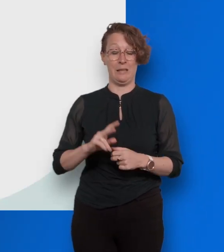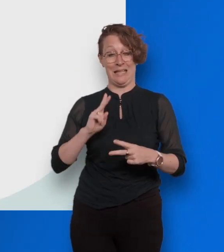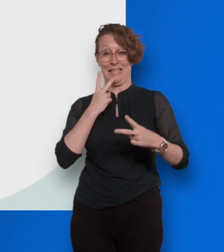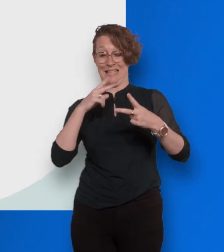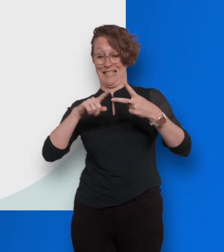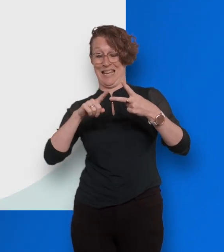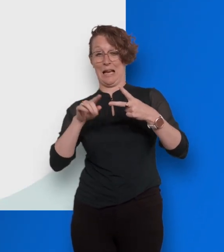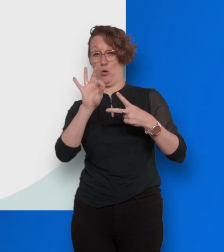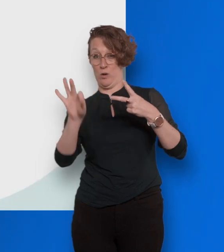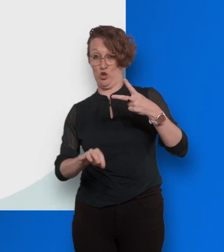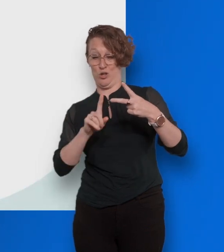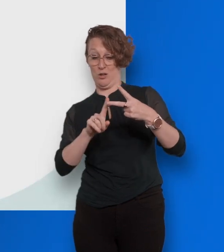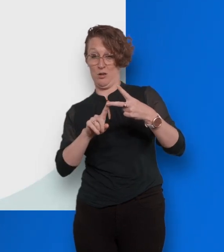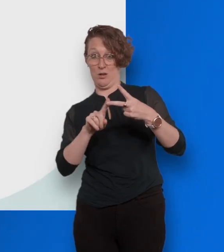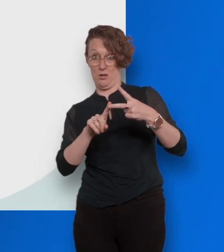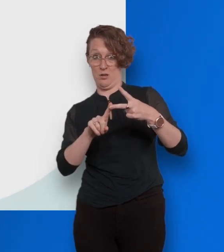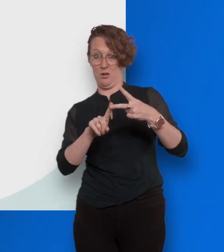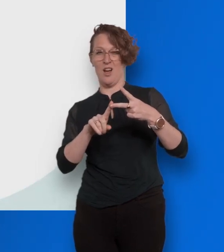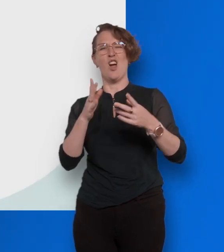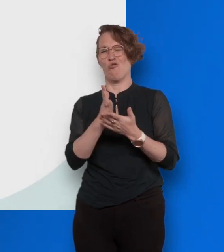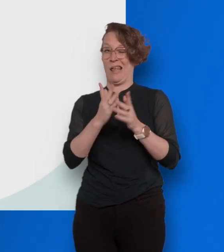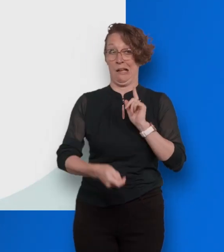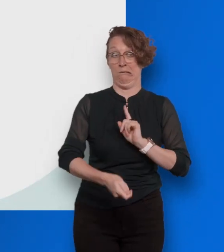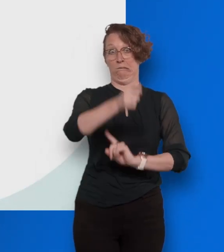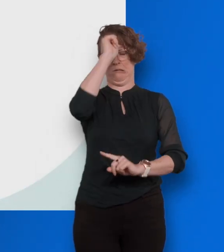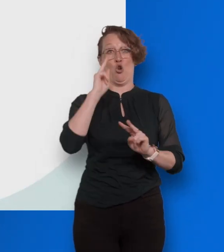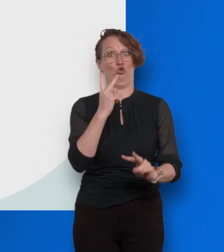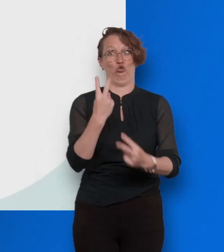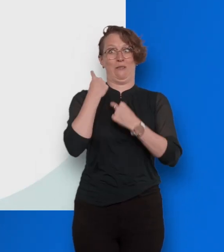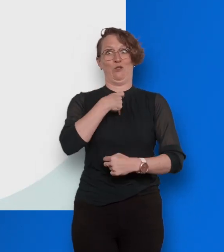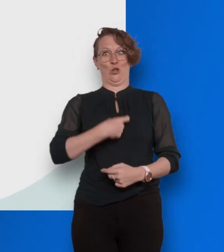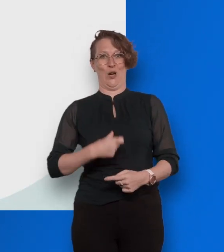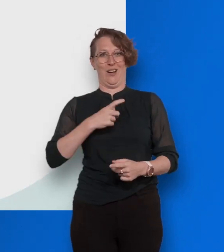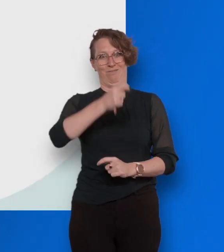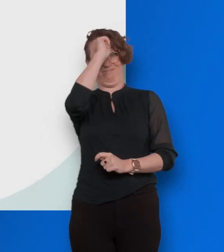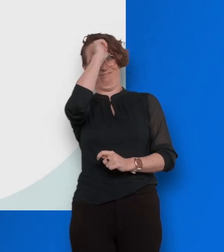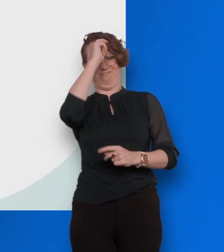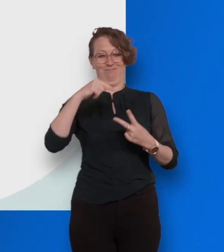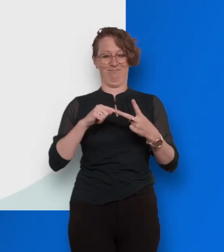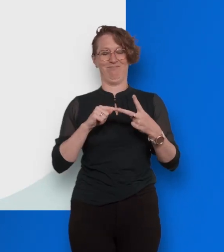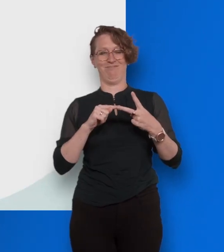second question, for that one, you would have to wear your reviewer hat.